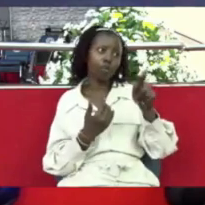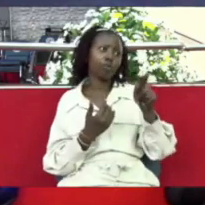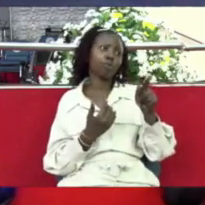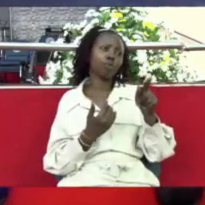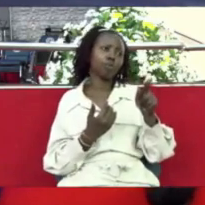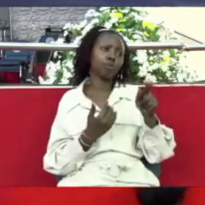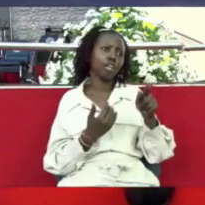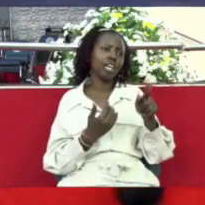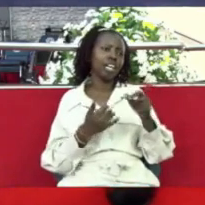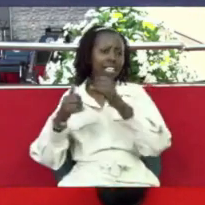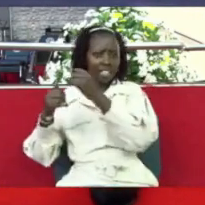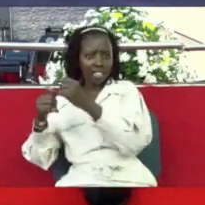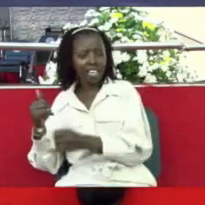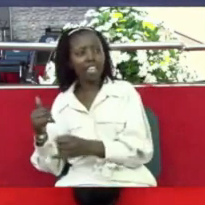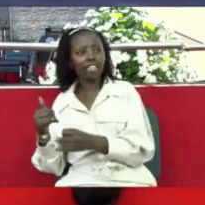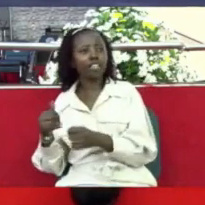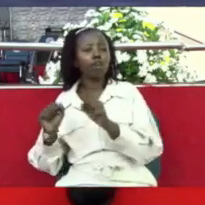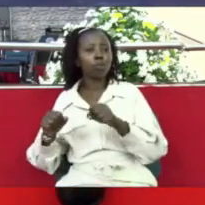Eventually that seed will take root,